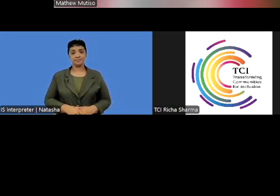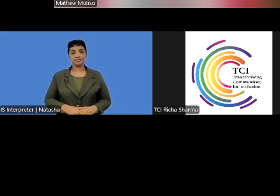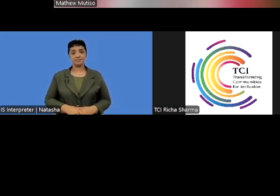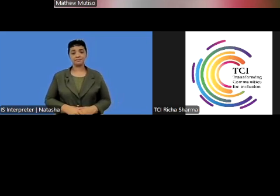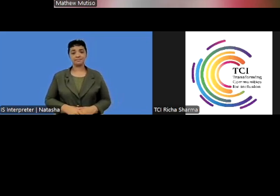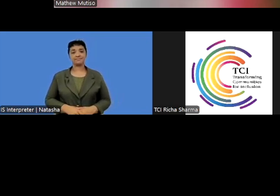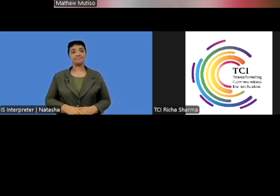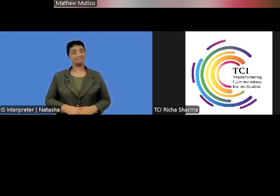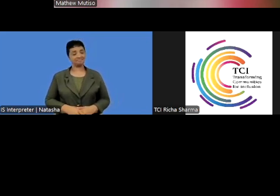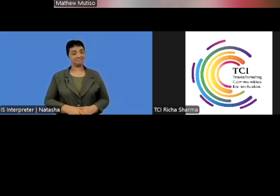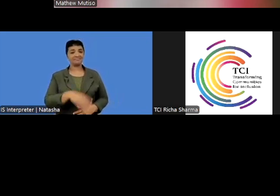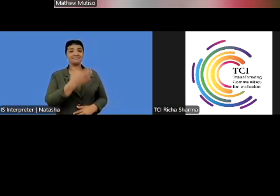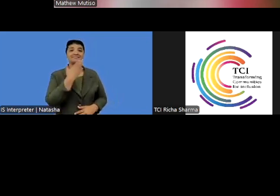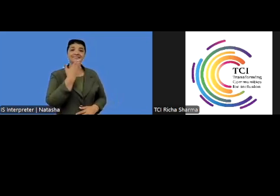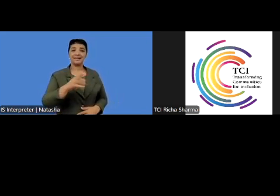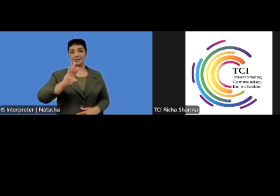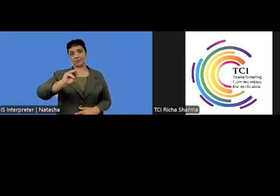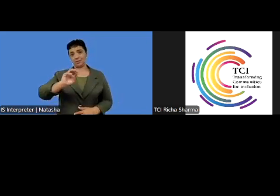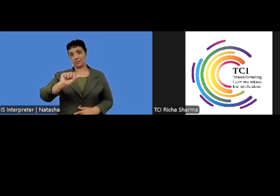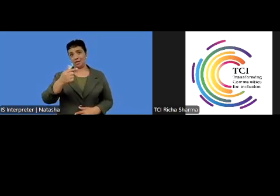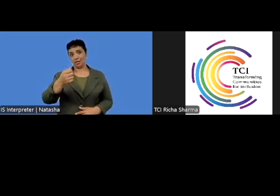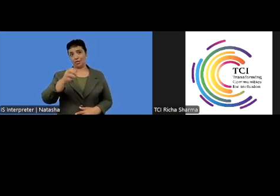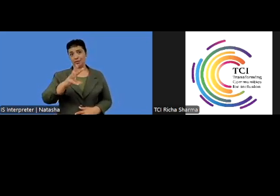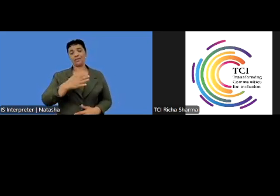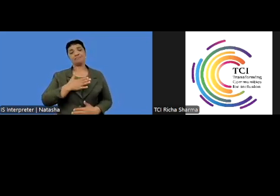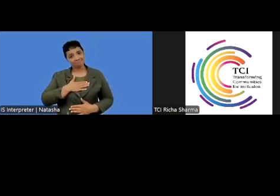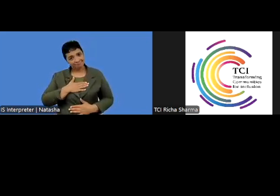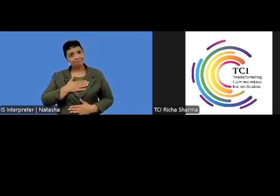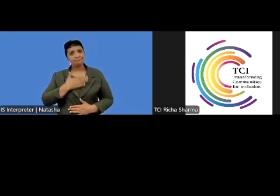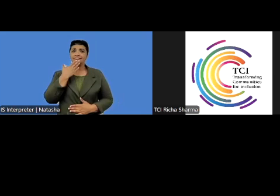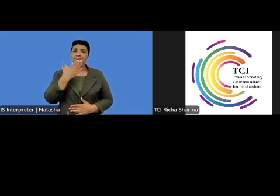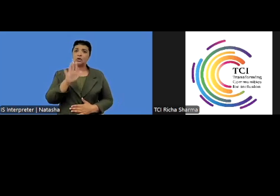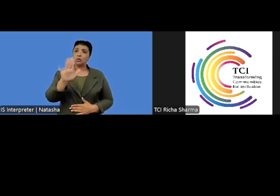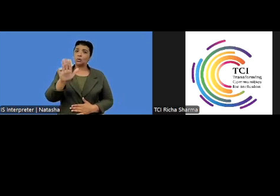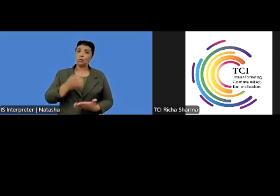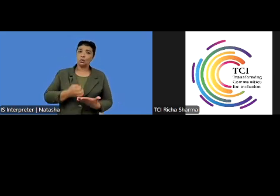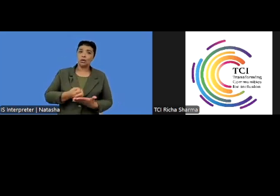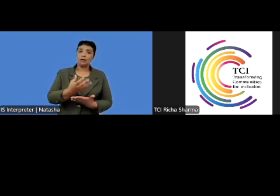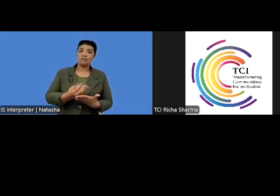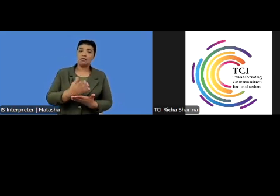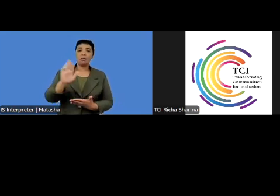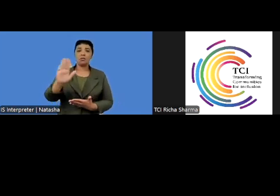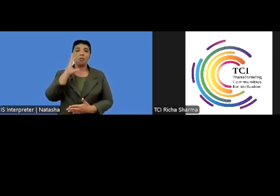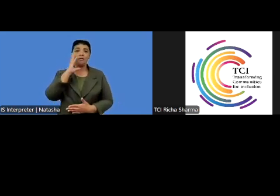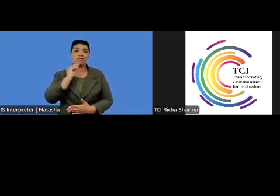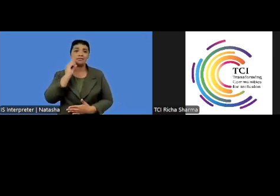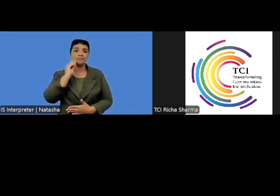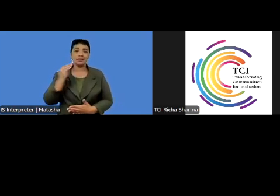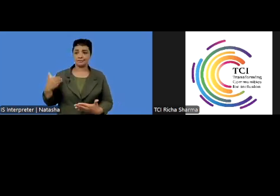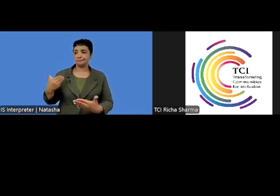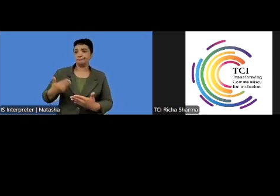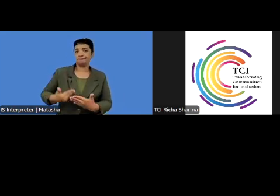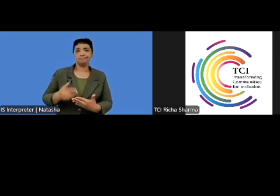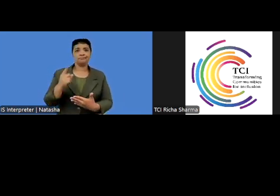Thank you so much, Matthew. We really appreciate you sharing the experience of what occurred